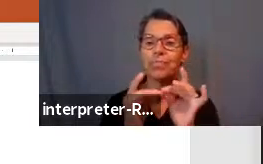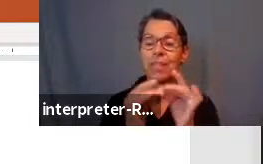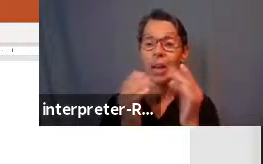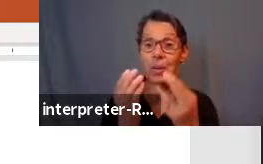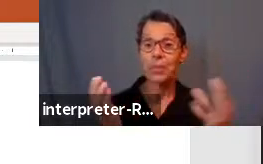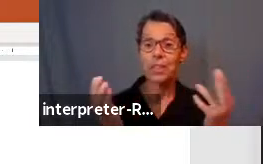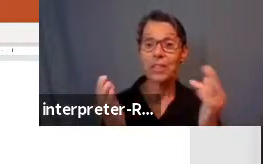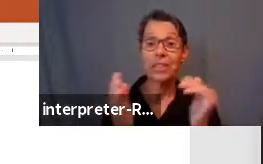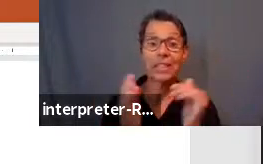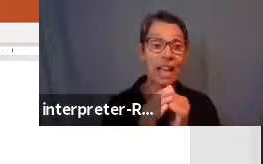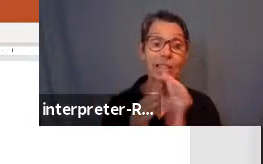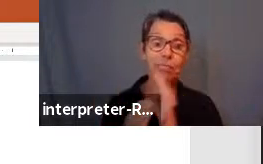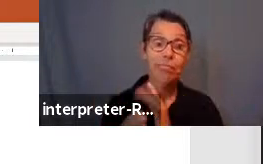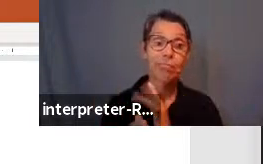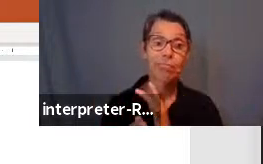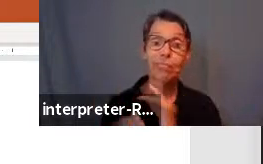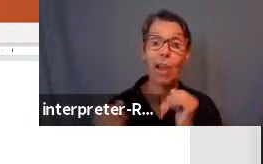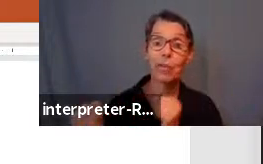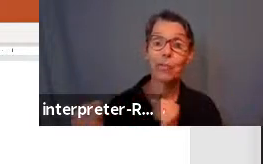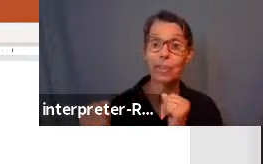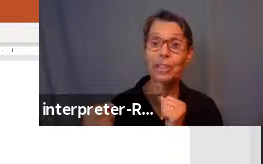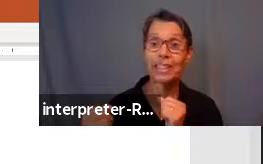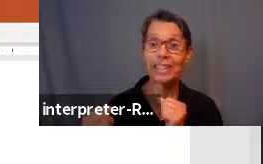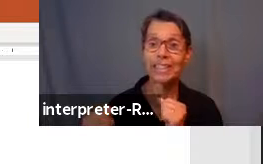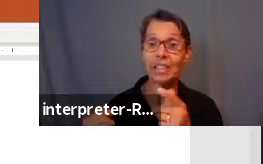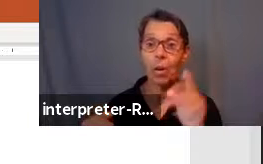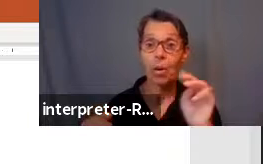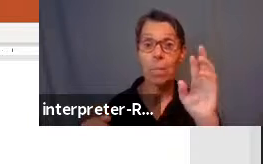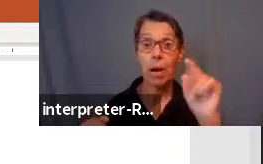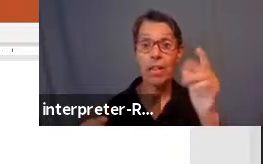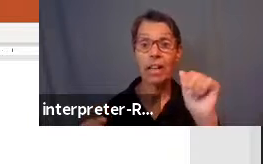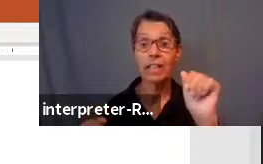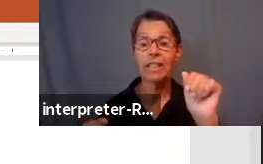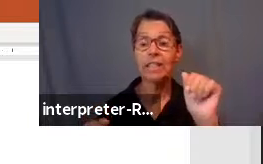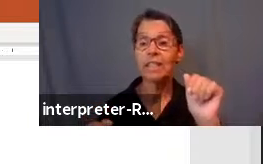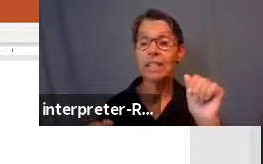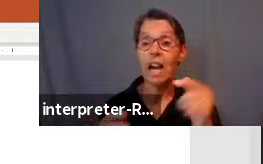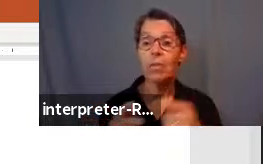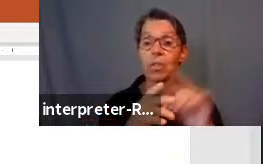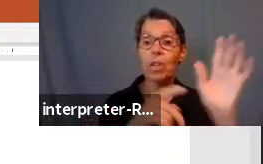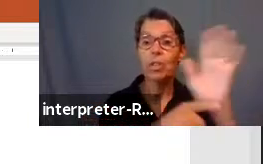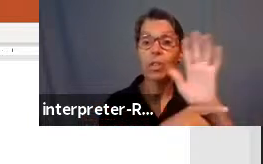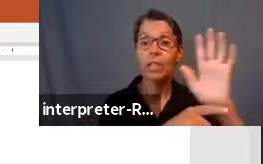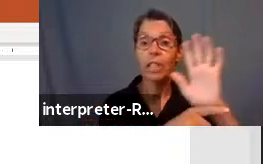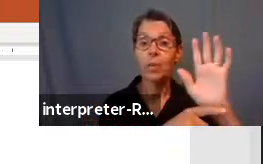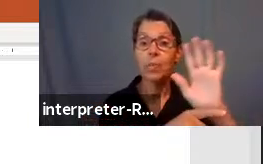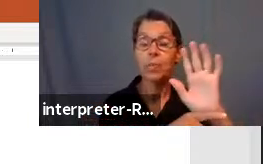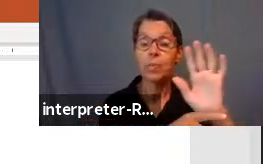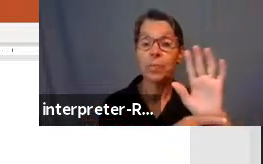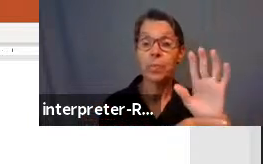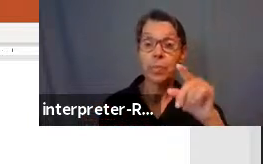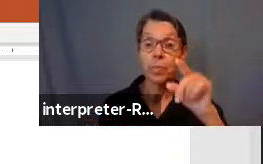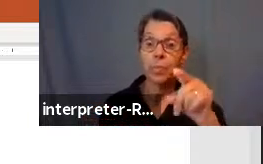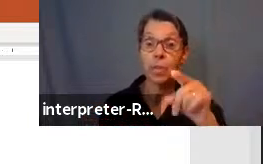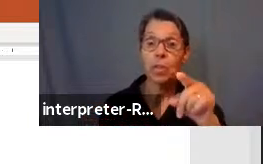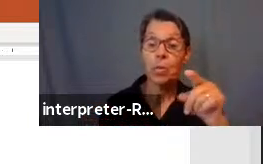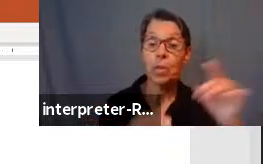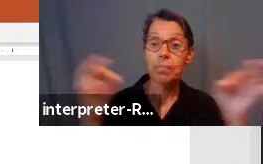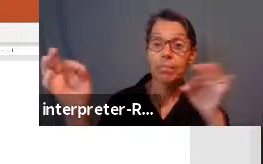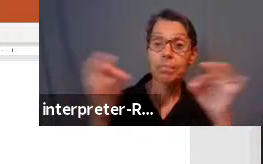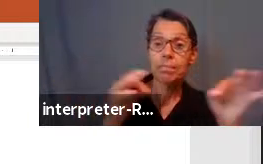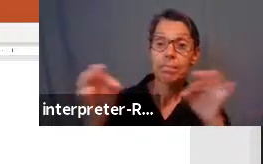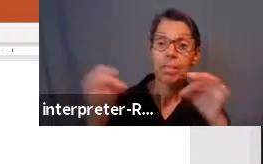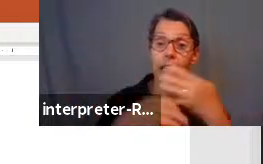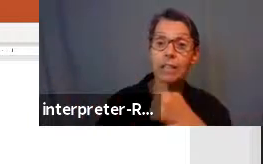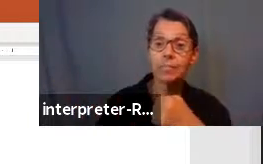pretty powerful. And so Martha, I will get the video ready to share, but if you want to tee this up for us very briefly, that would